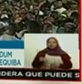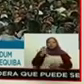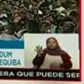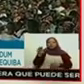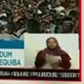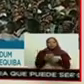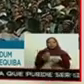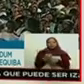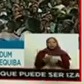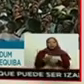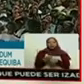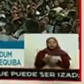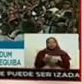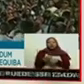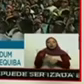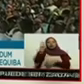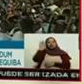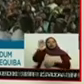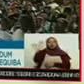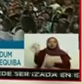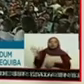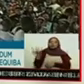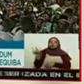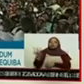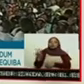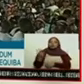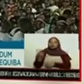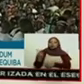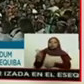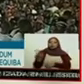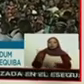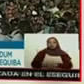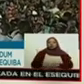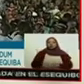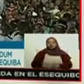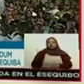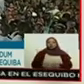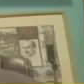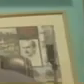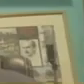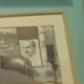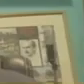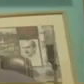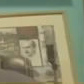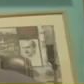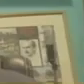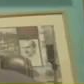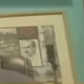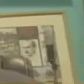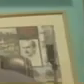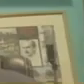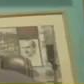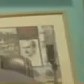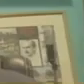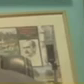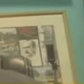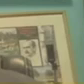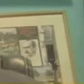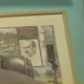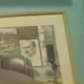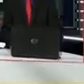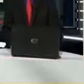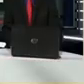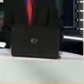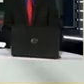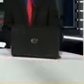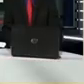people and peace for all of the blockaded, oppressed nations that I mentioned. Thank you for your input, Danny